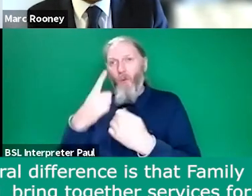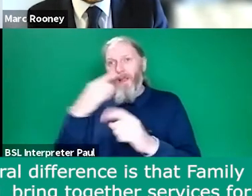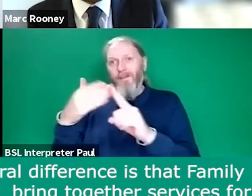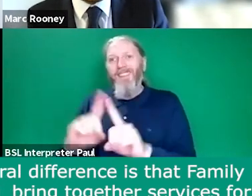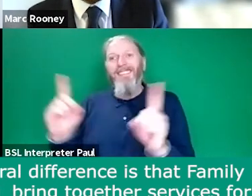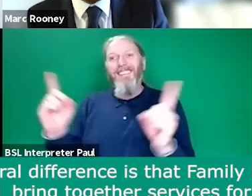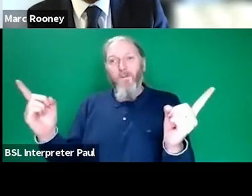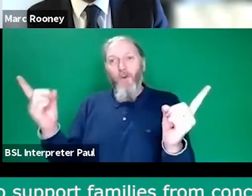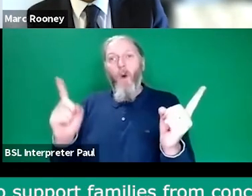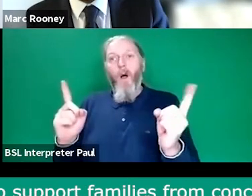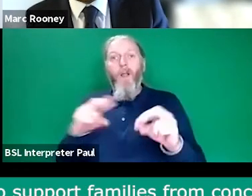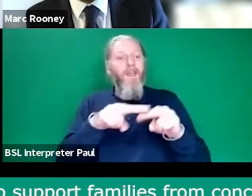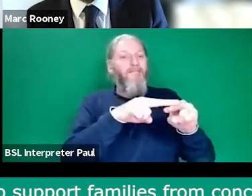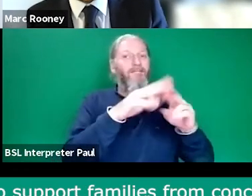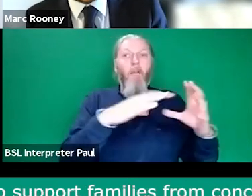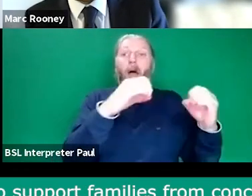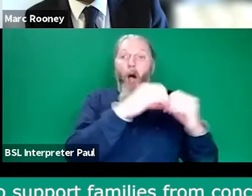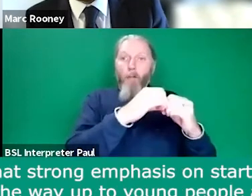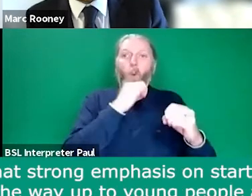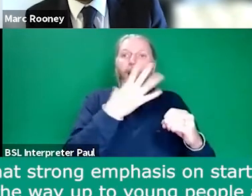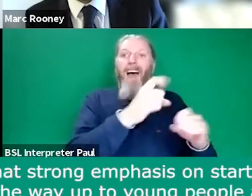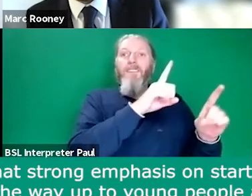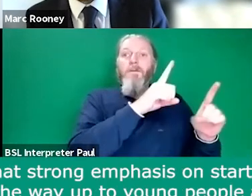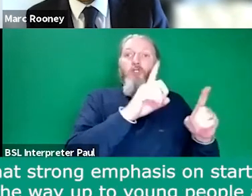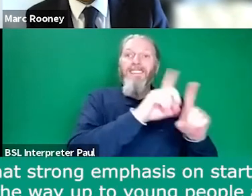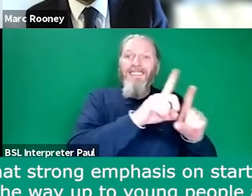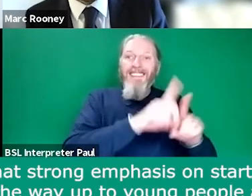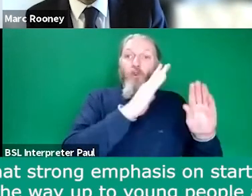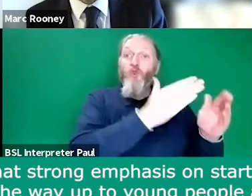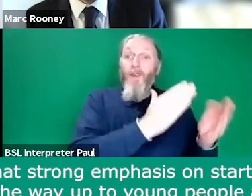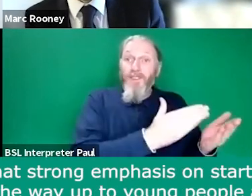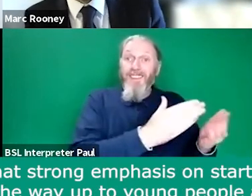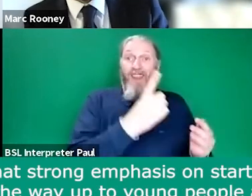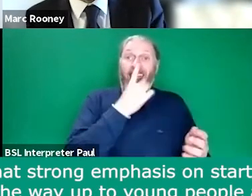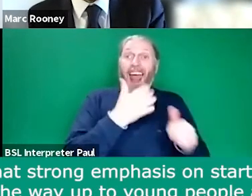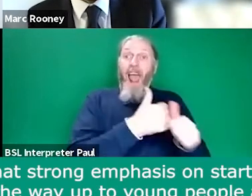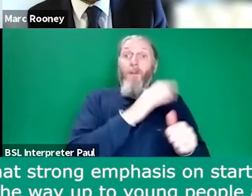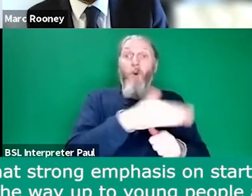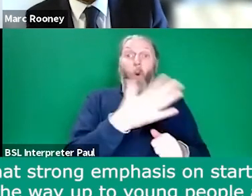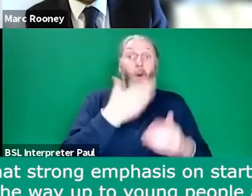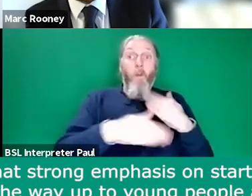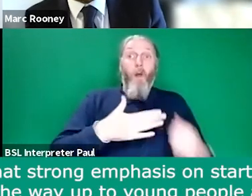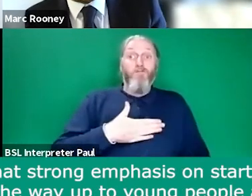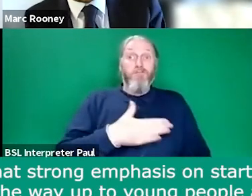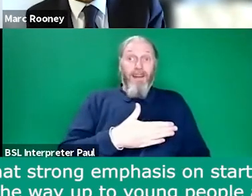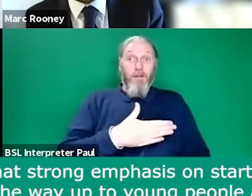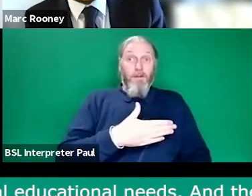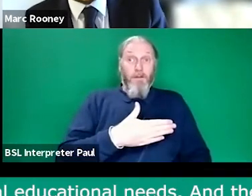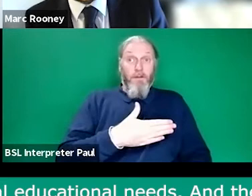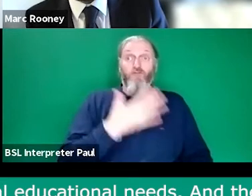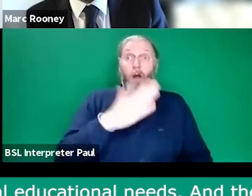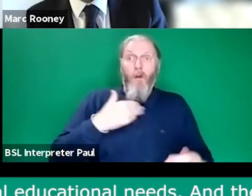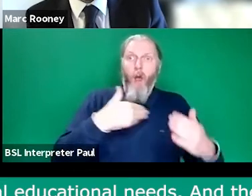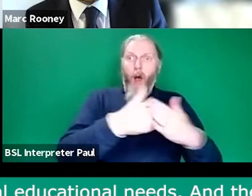together services to support families from conception, with that strong emphasis on start for life, all the way up to young people of 19